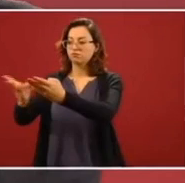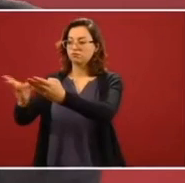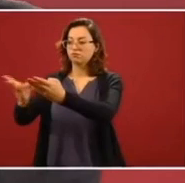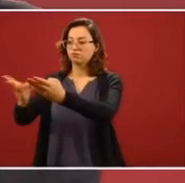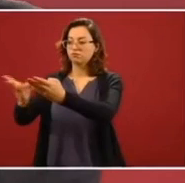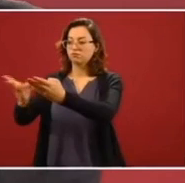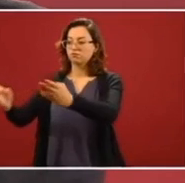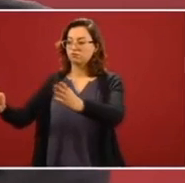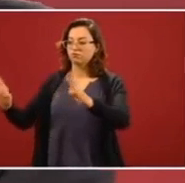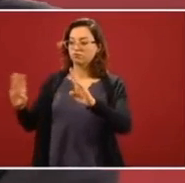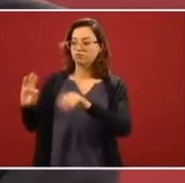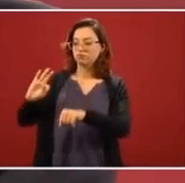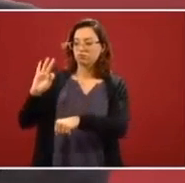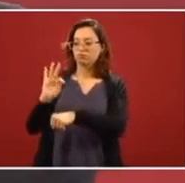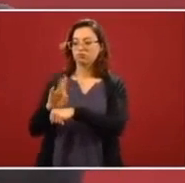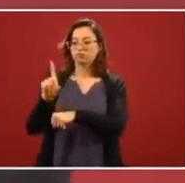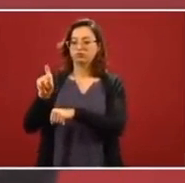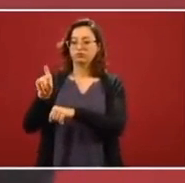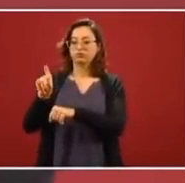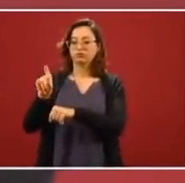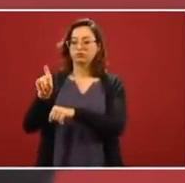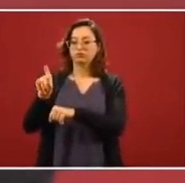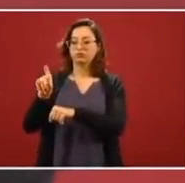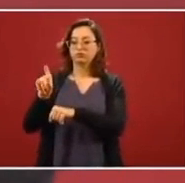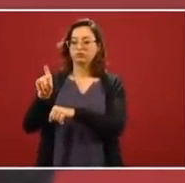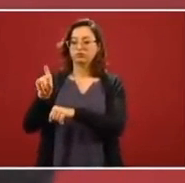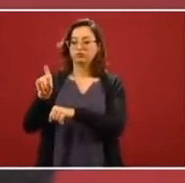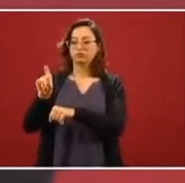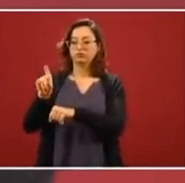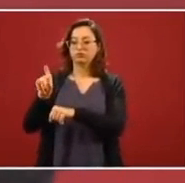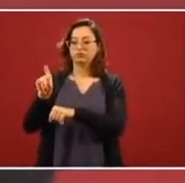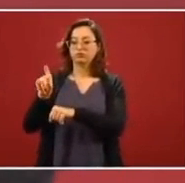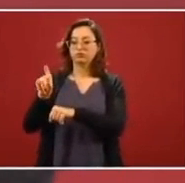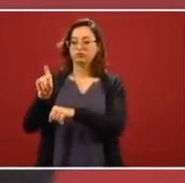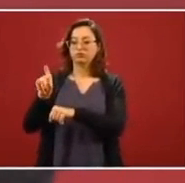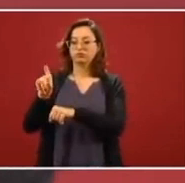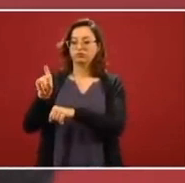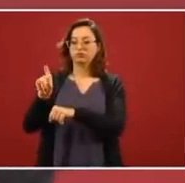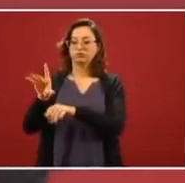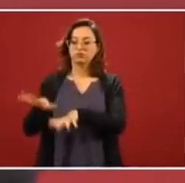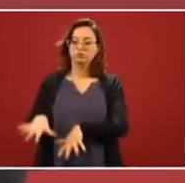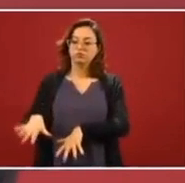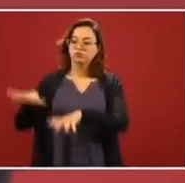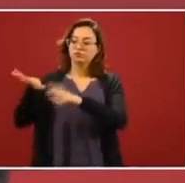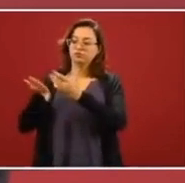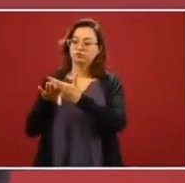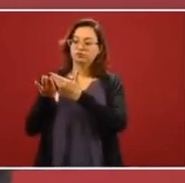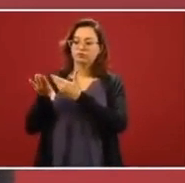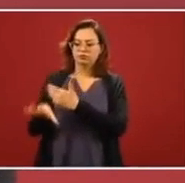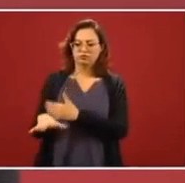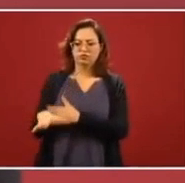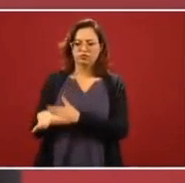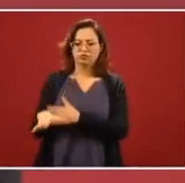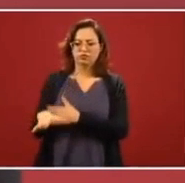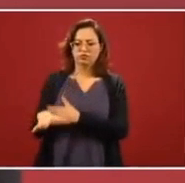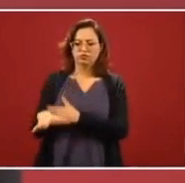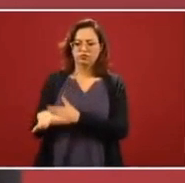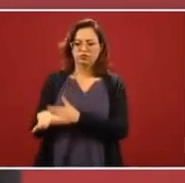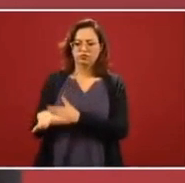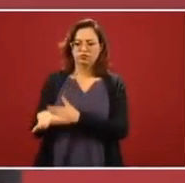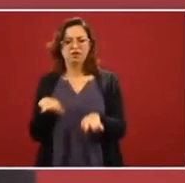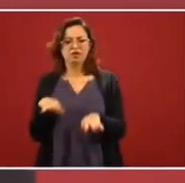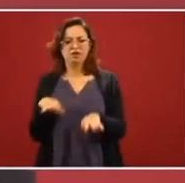townships, para inundaciones, en fin. to prevent floods. And at the end of it, Se está trabajando we